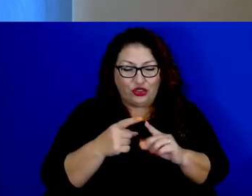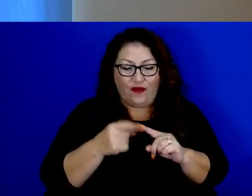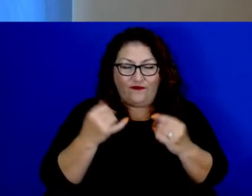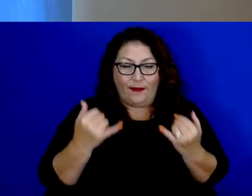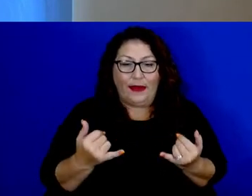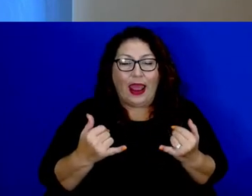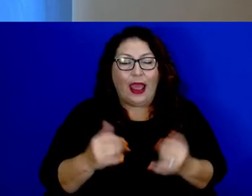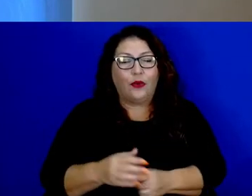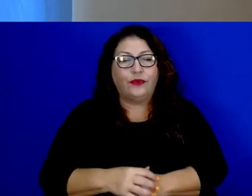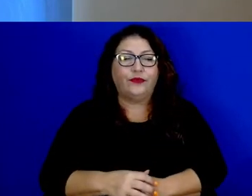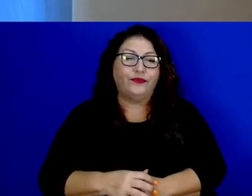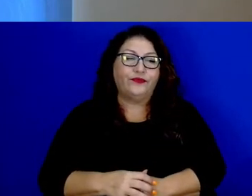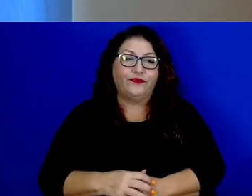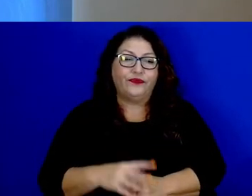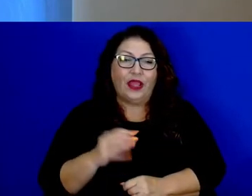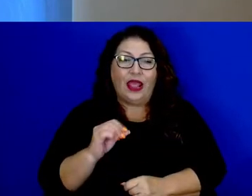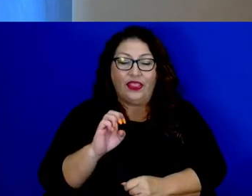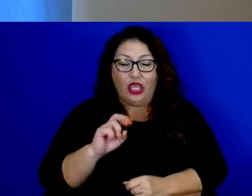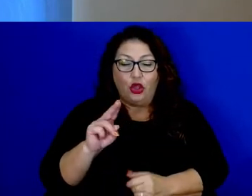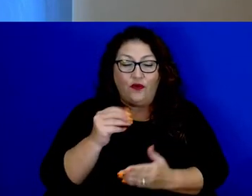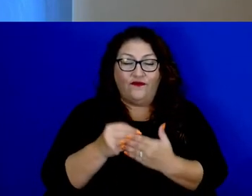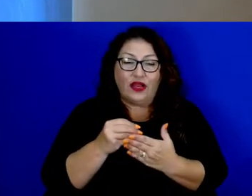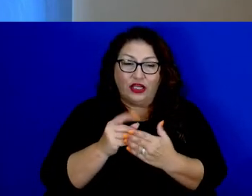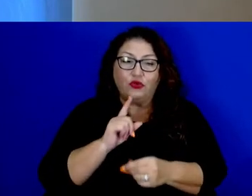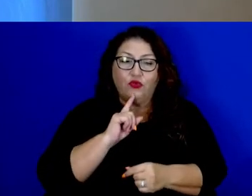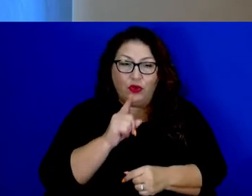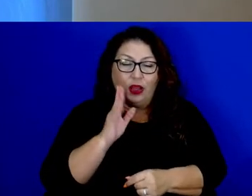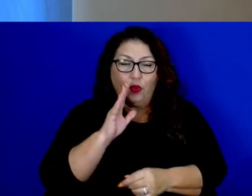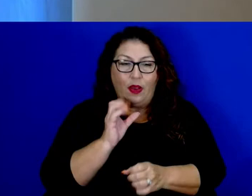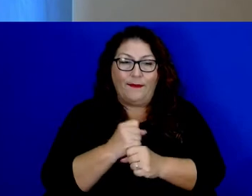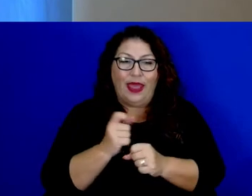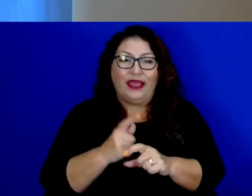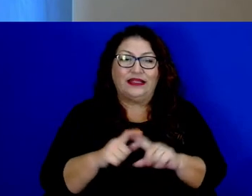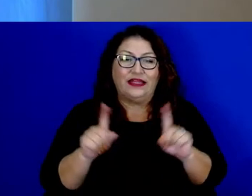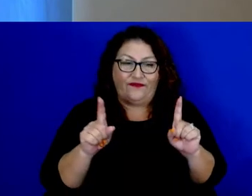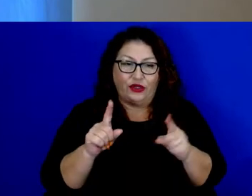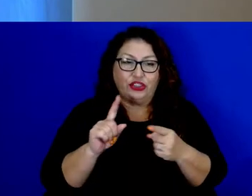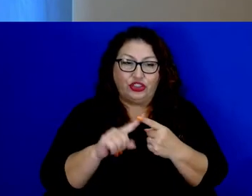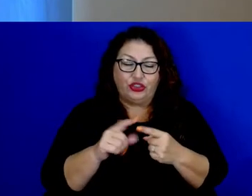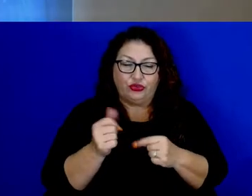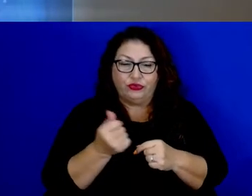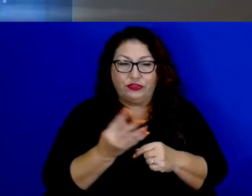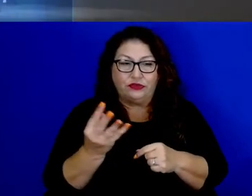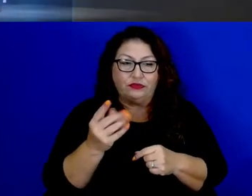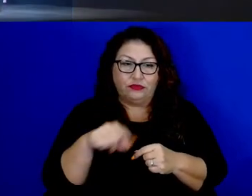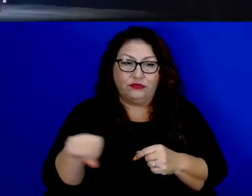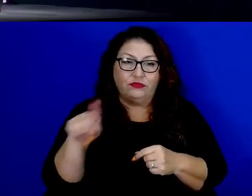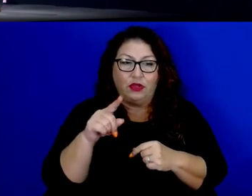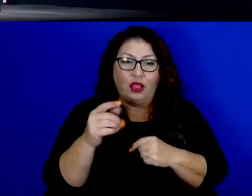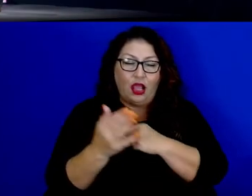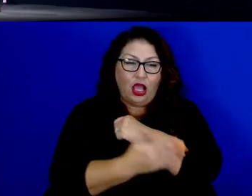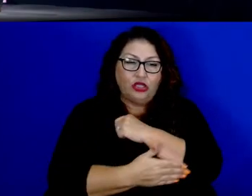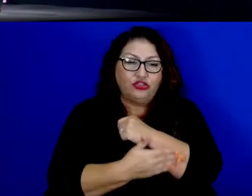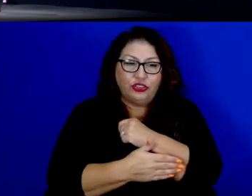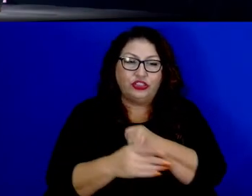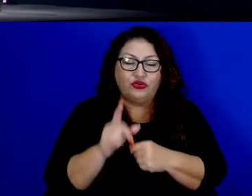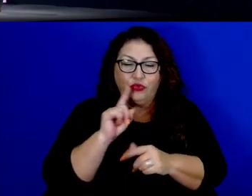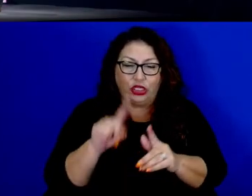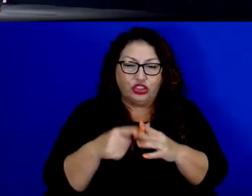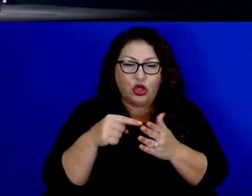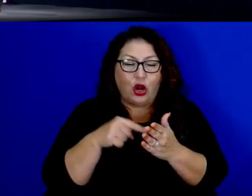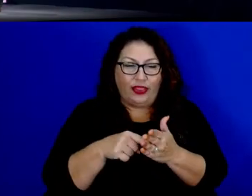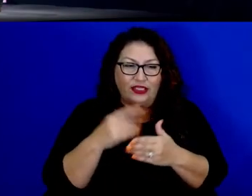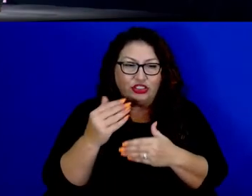EU funding is really going to make a difference to a number of countries to really start this journey. So